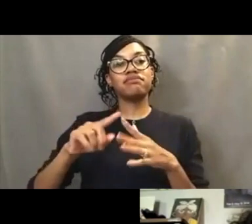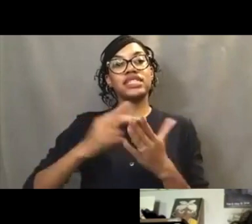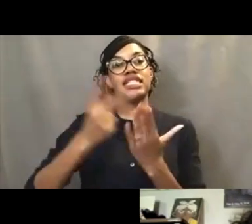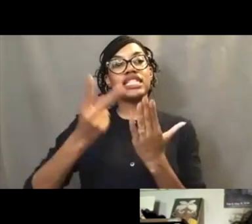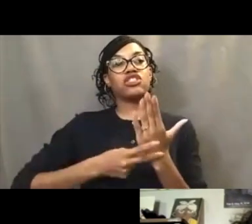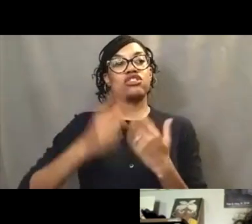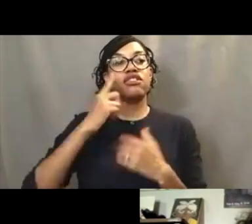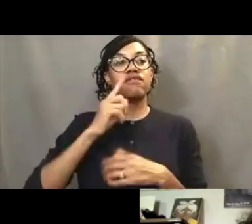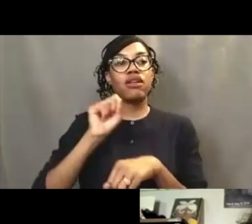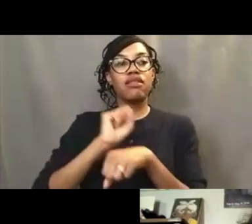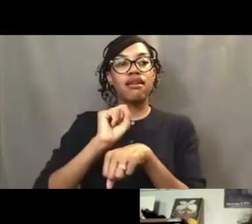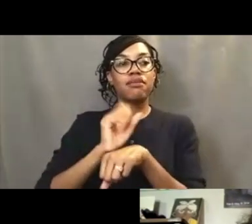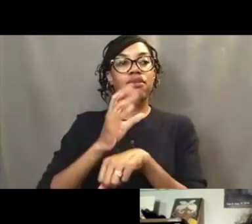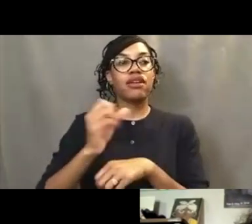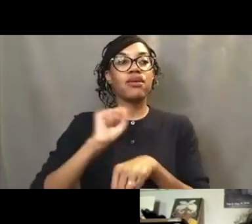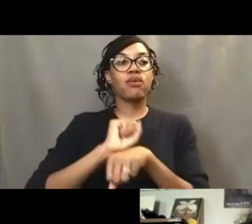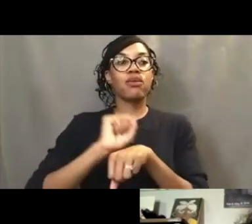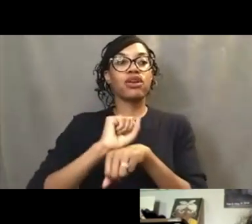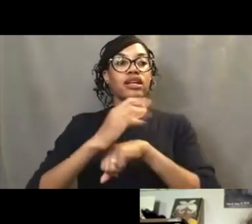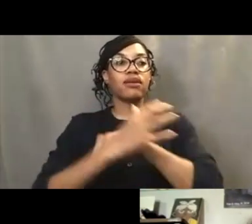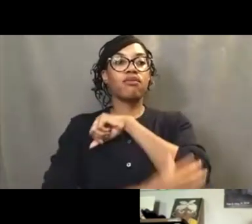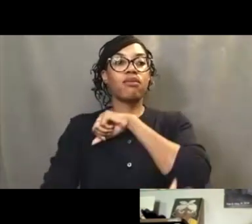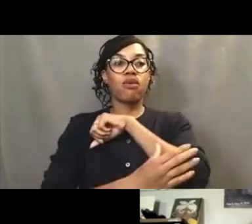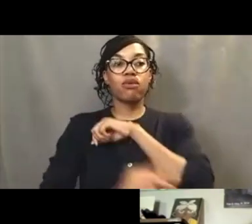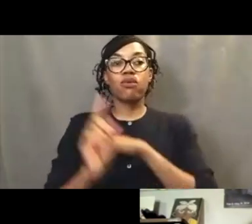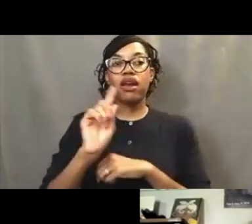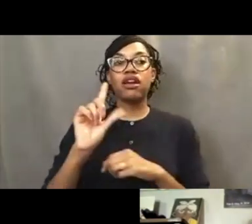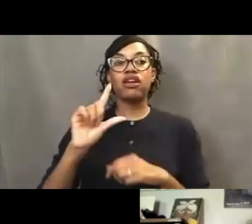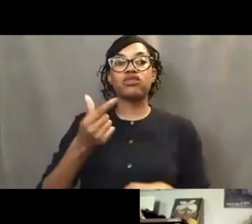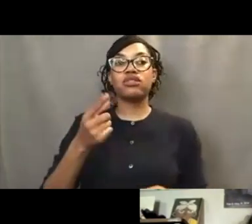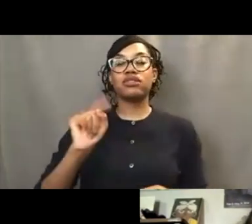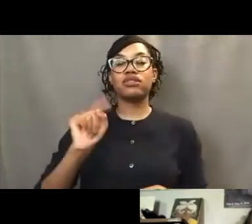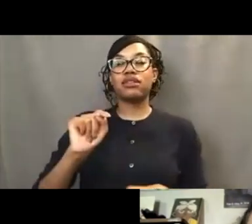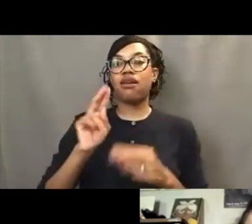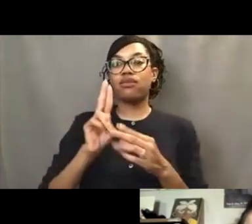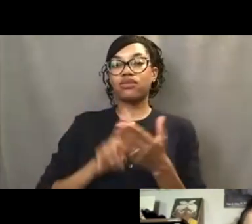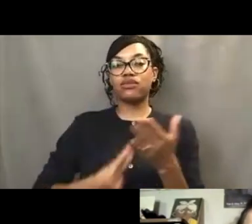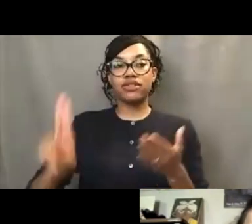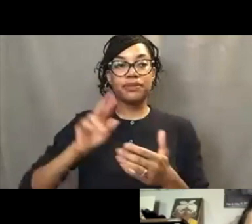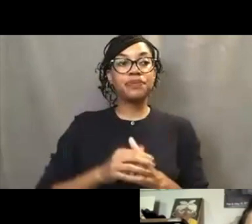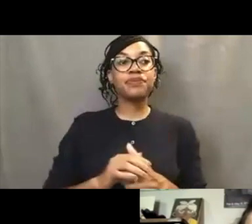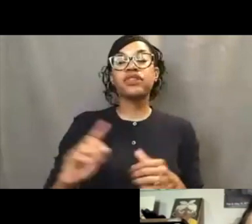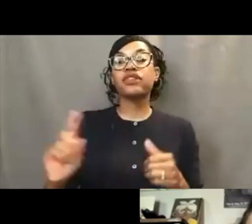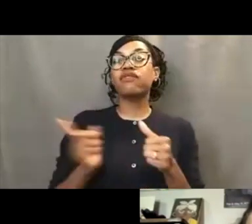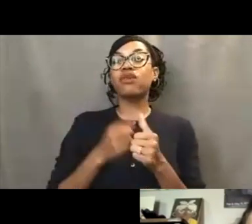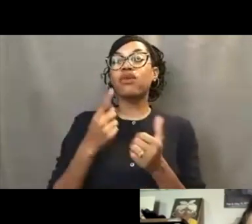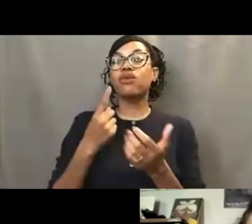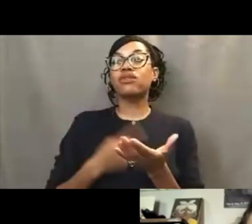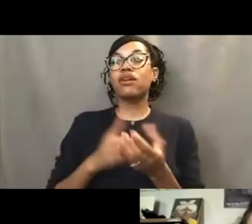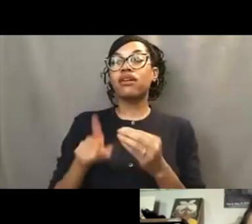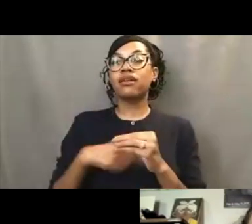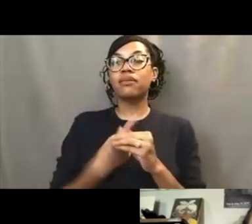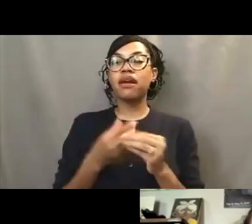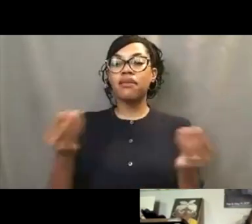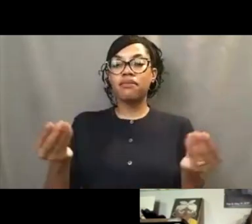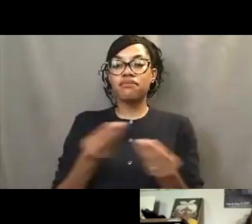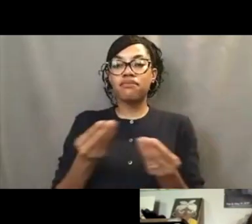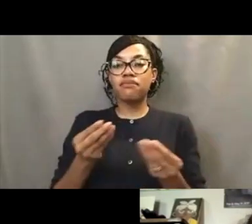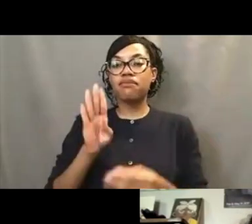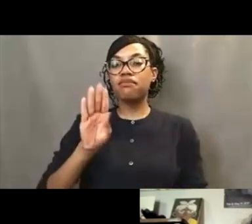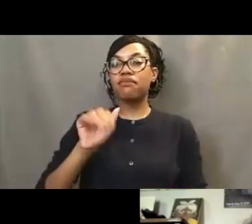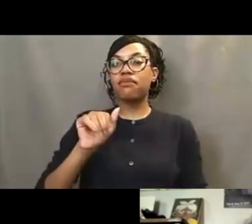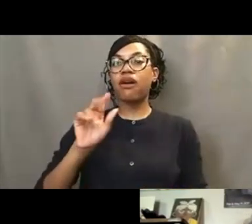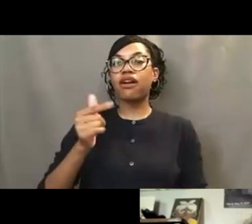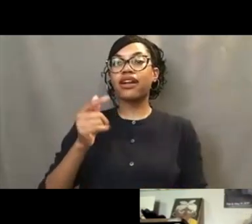words about bargaining for the common good. So bargaining for the common good is community and unions partnering around